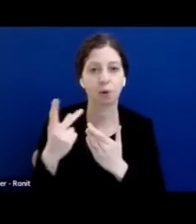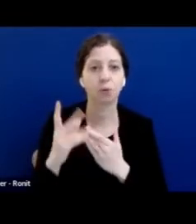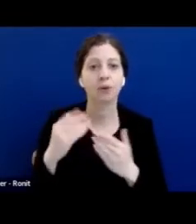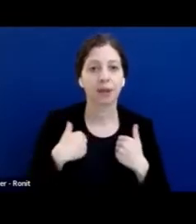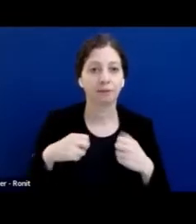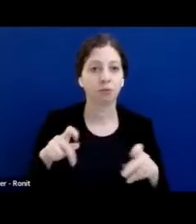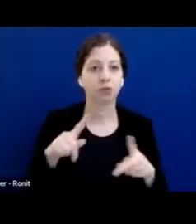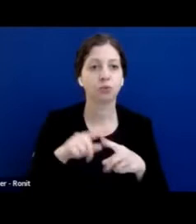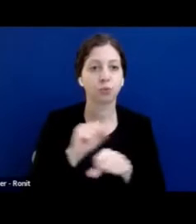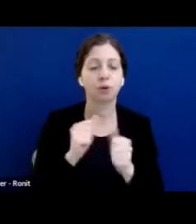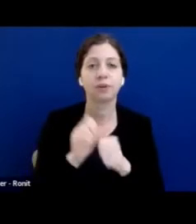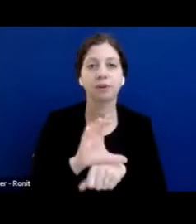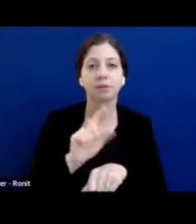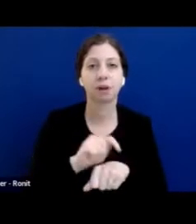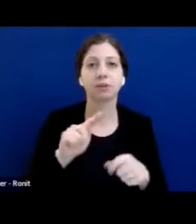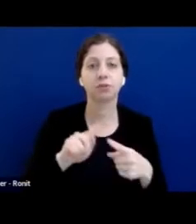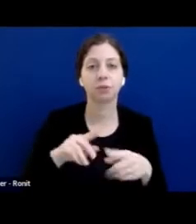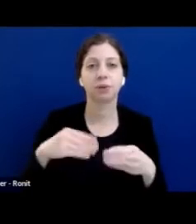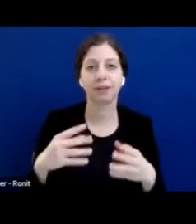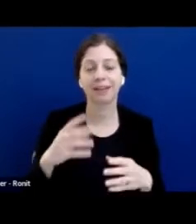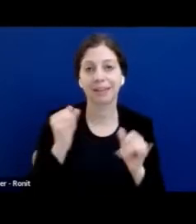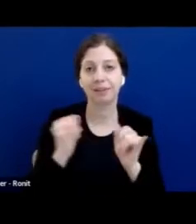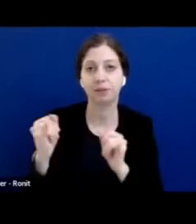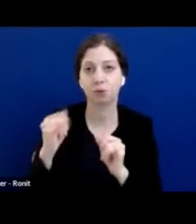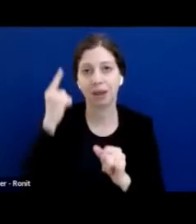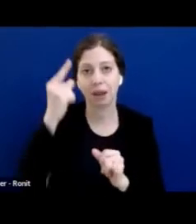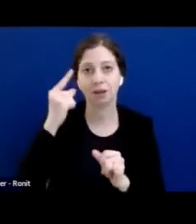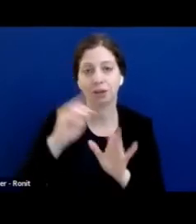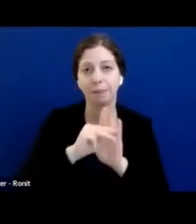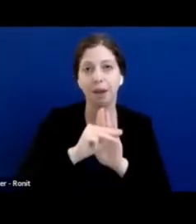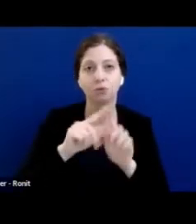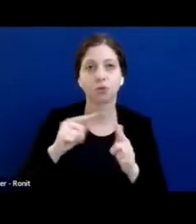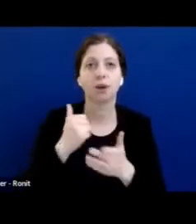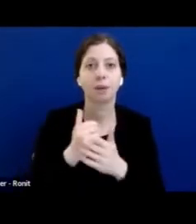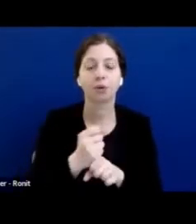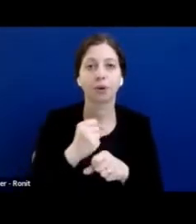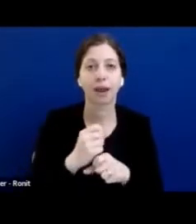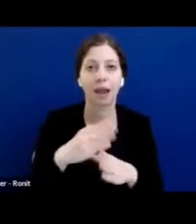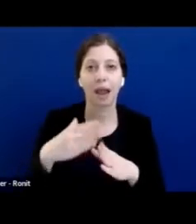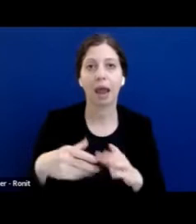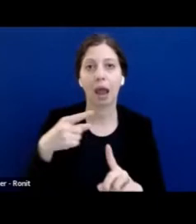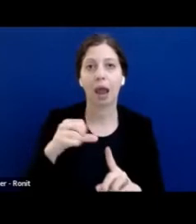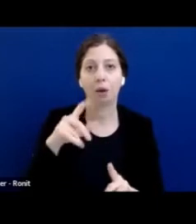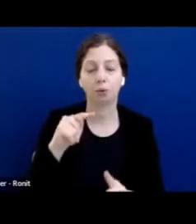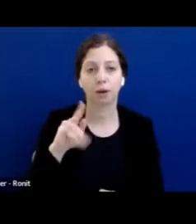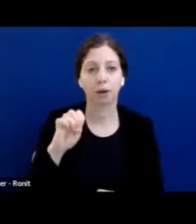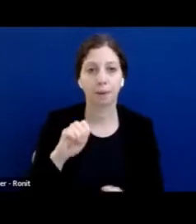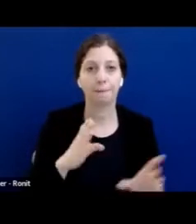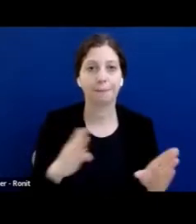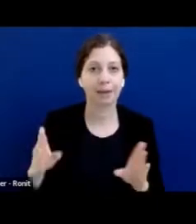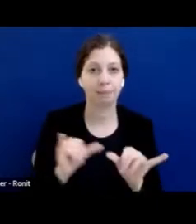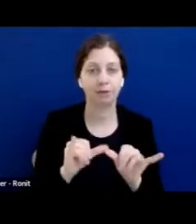work with a consultant to develop individual logic models that will help them create outcome measurement plans for their